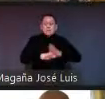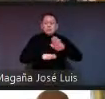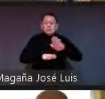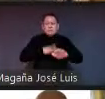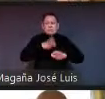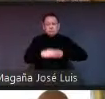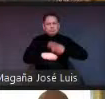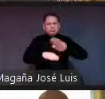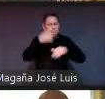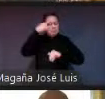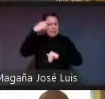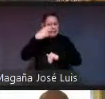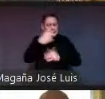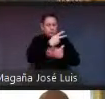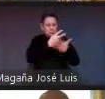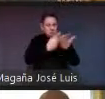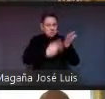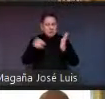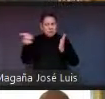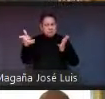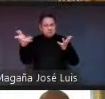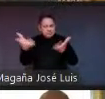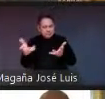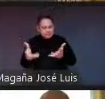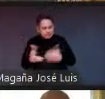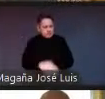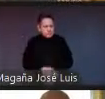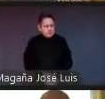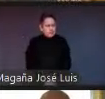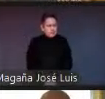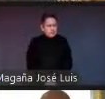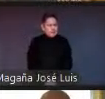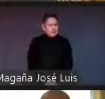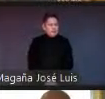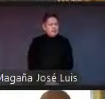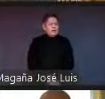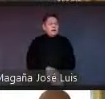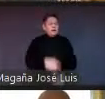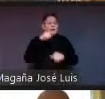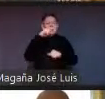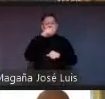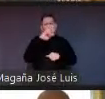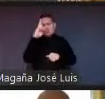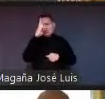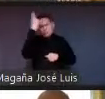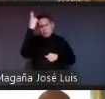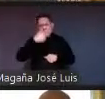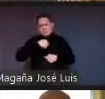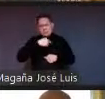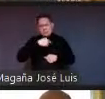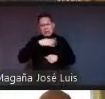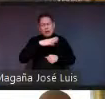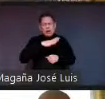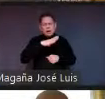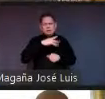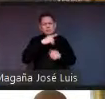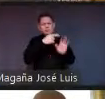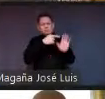actually successful. And what I've got here is a diagram from Kirkpatrick's hierarchy of evaluation, which I think is a really